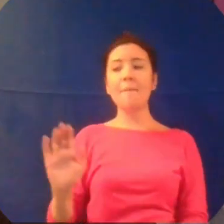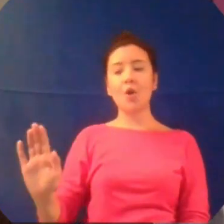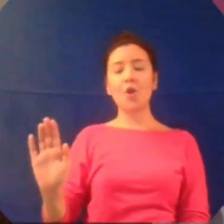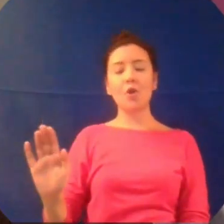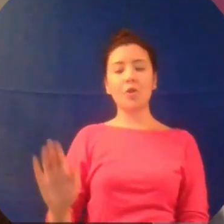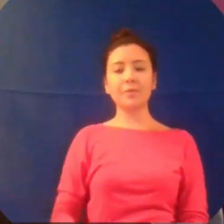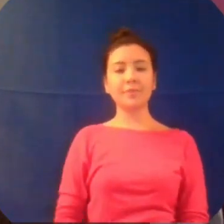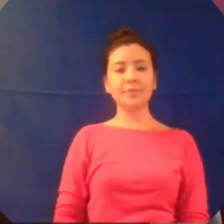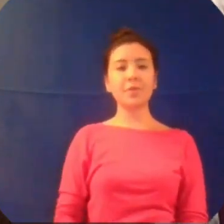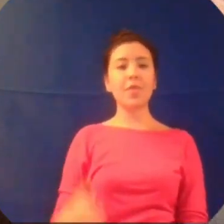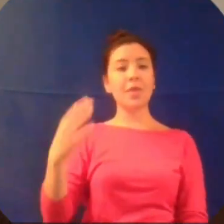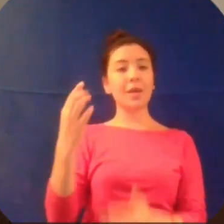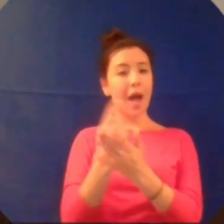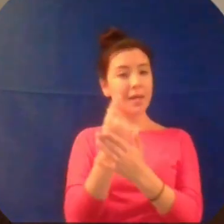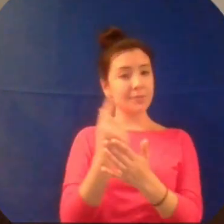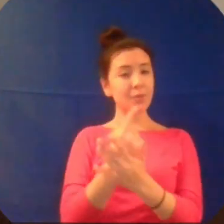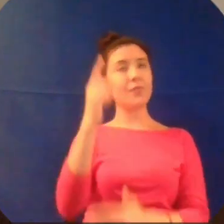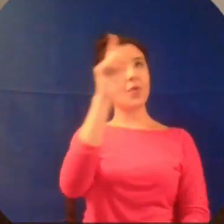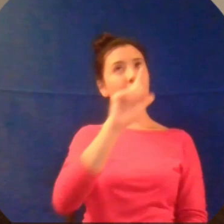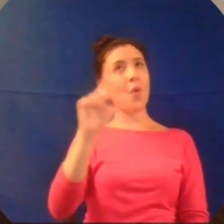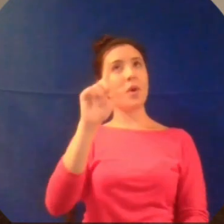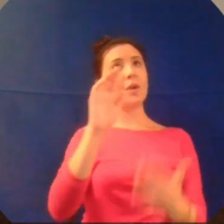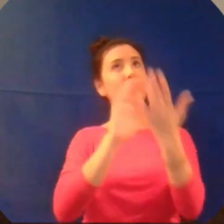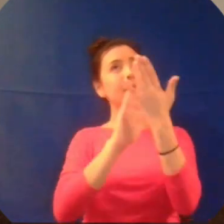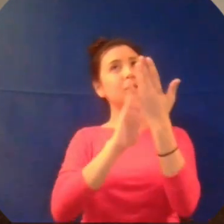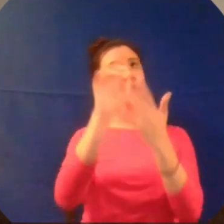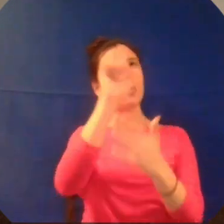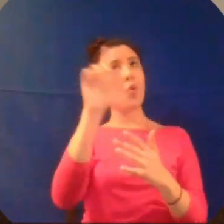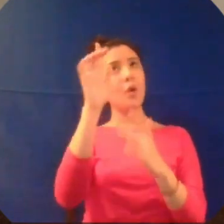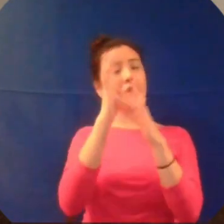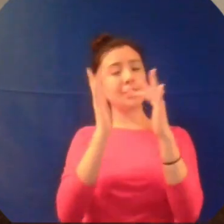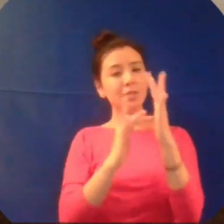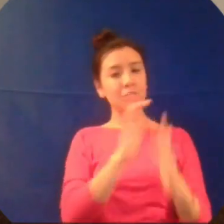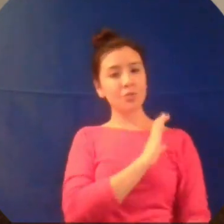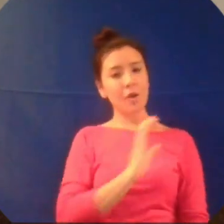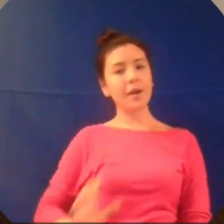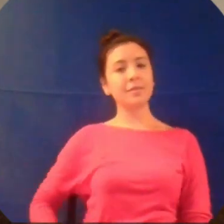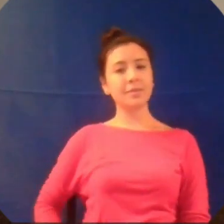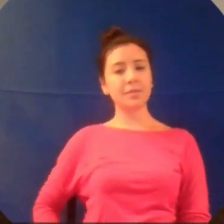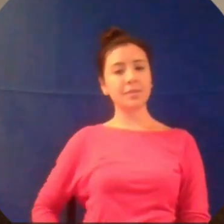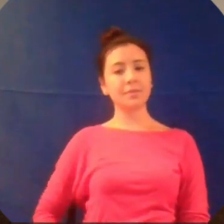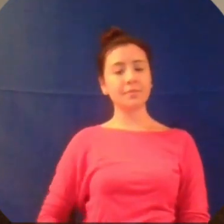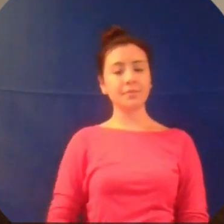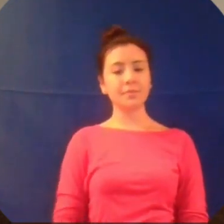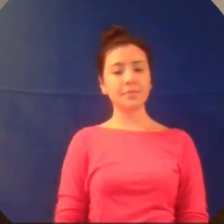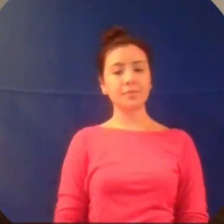The Gospel of the Lord. Praise to you, Lord Jesus Christ.